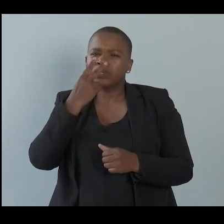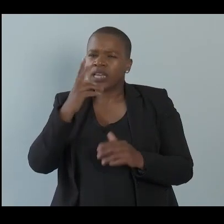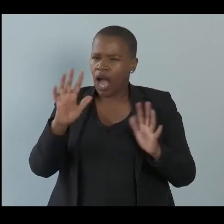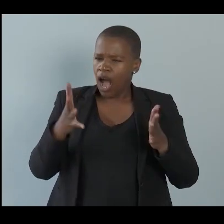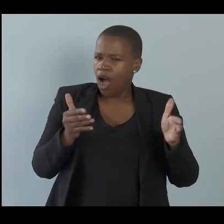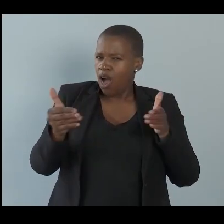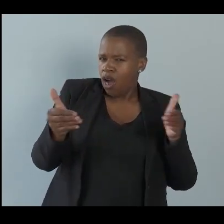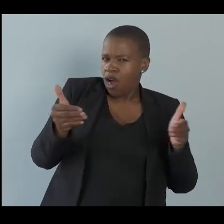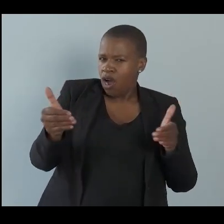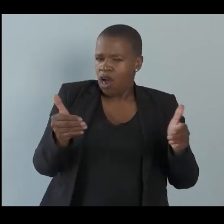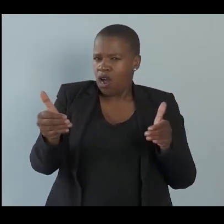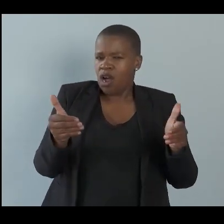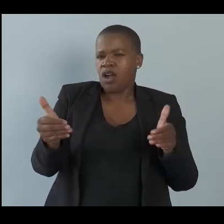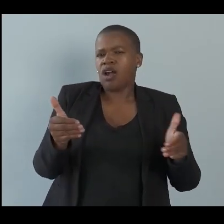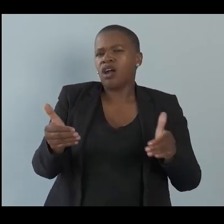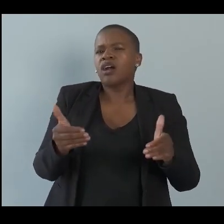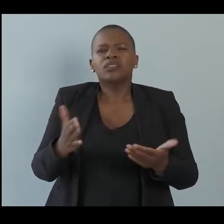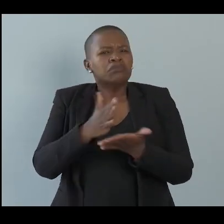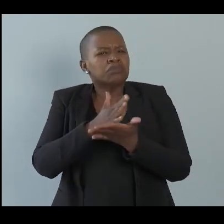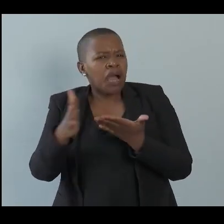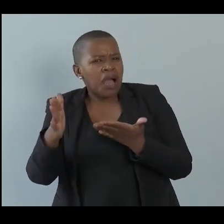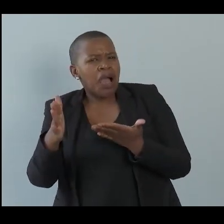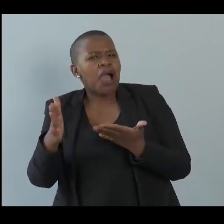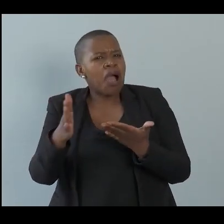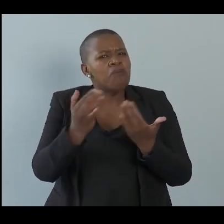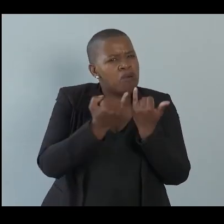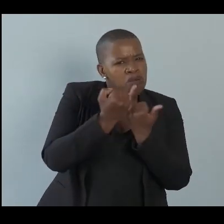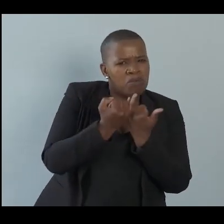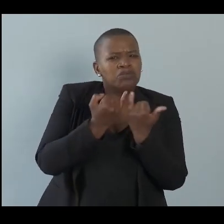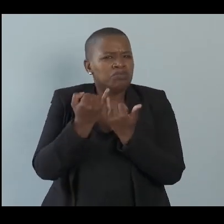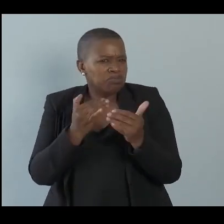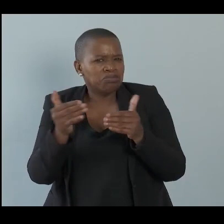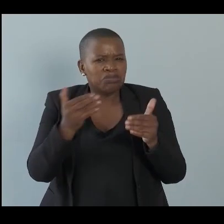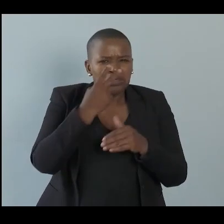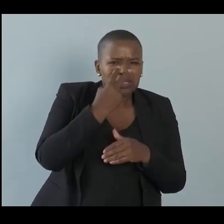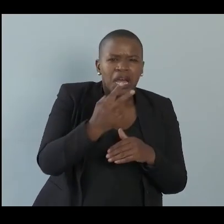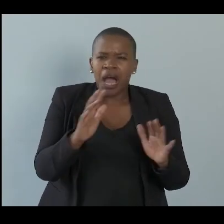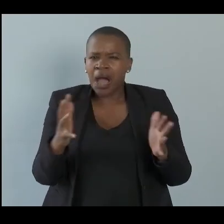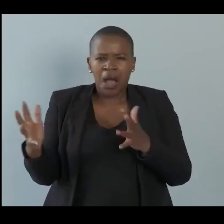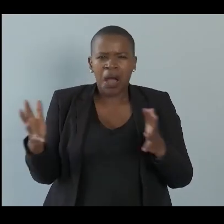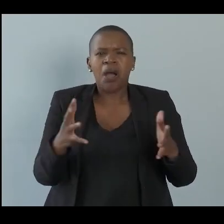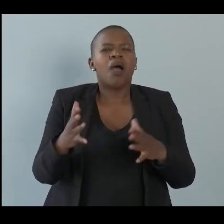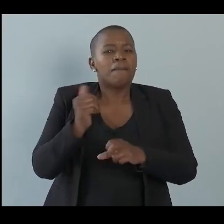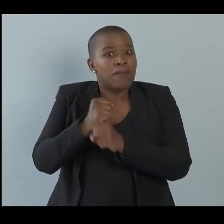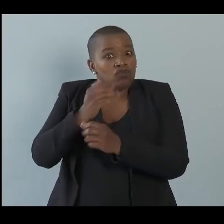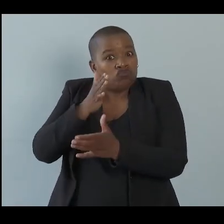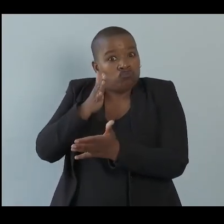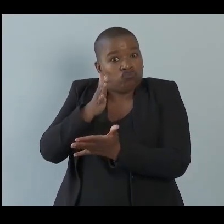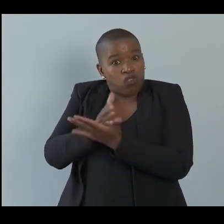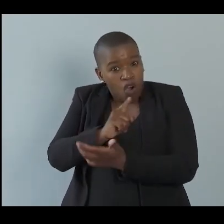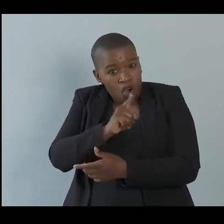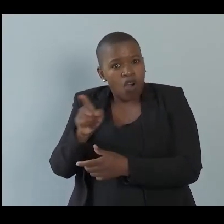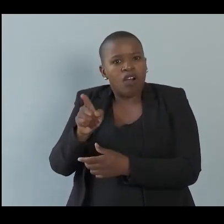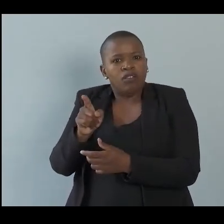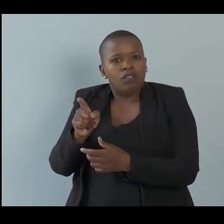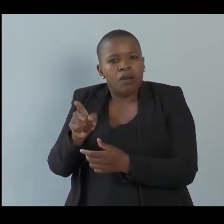our debtors' days, creditor terms, as well as the value of re-engineering to reduce our bill of material costs. Cash generated